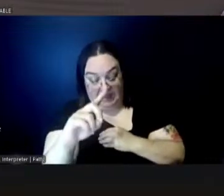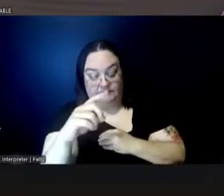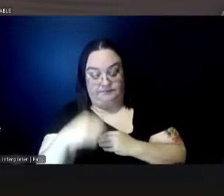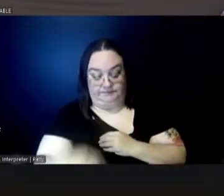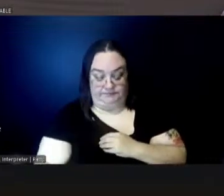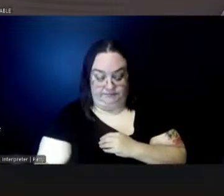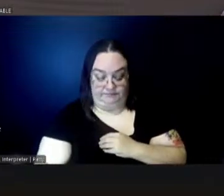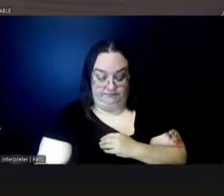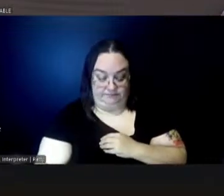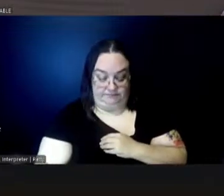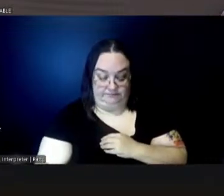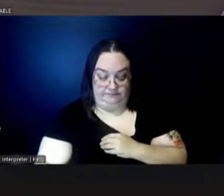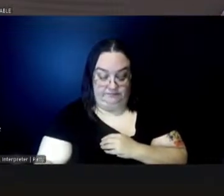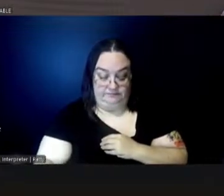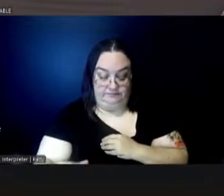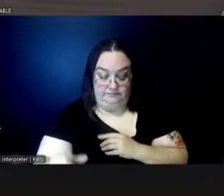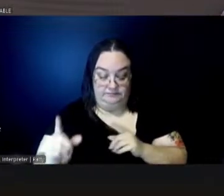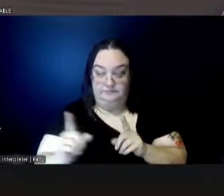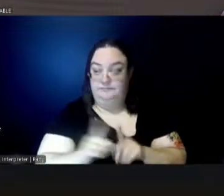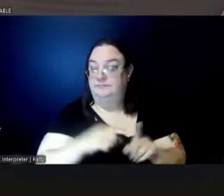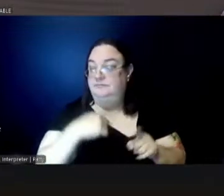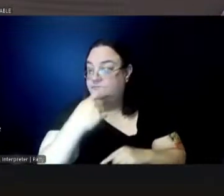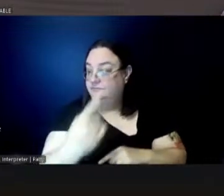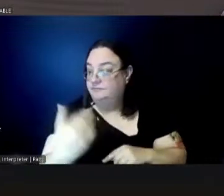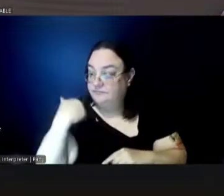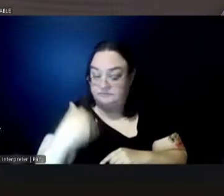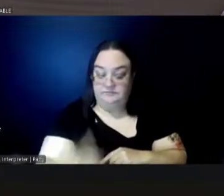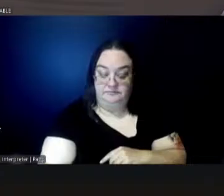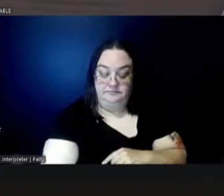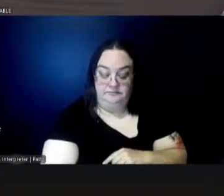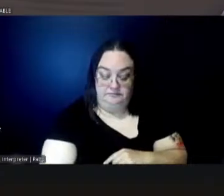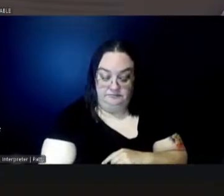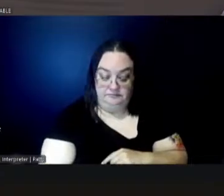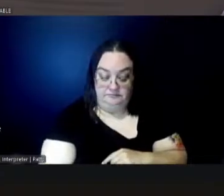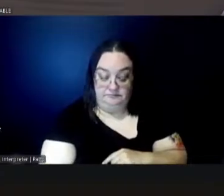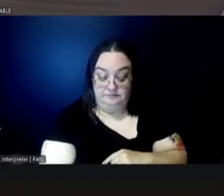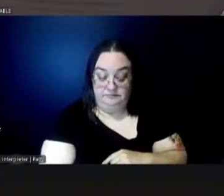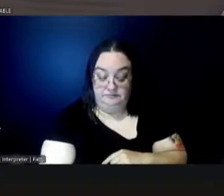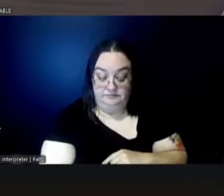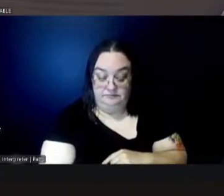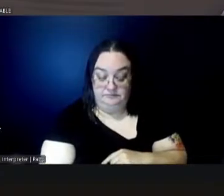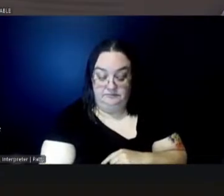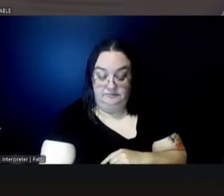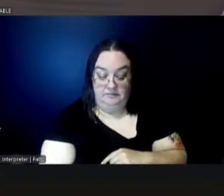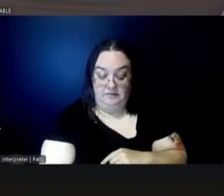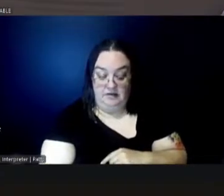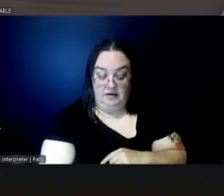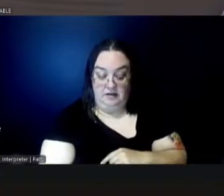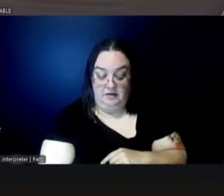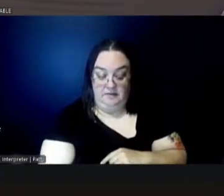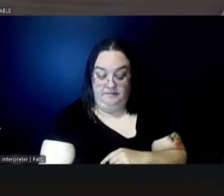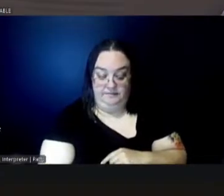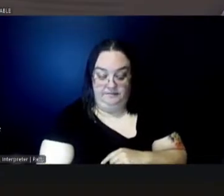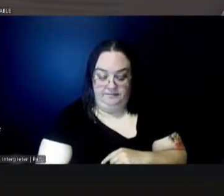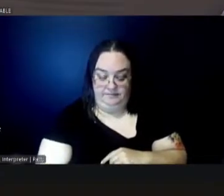out, as I told you all last time when we came here, is that I had pulled distances off the edge of the building